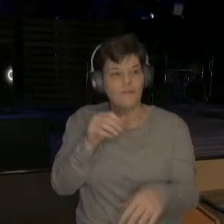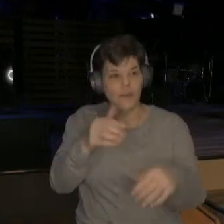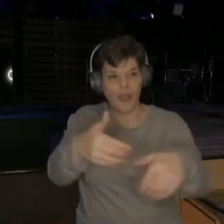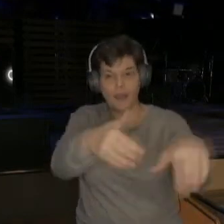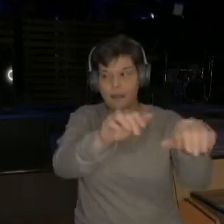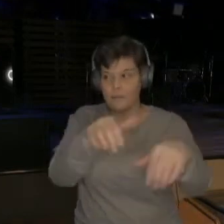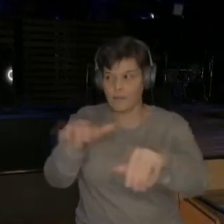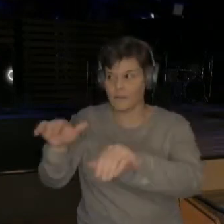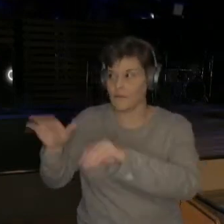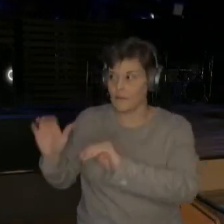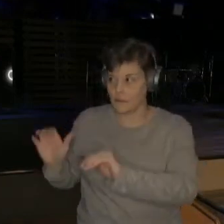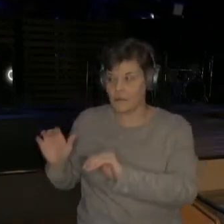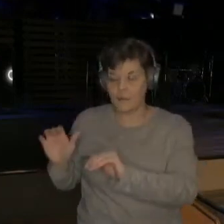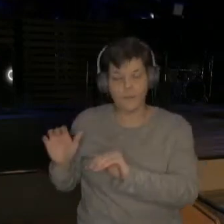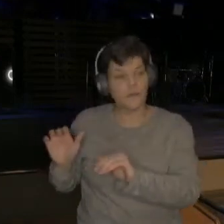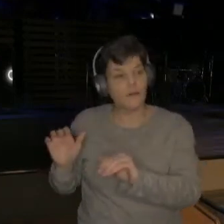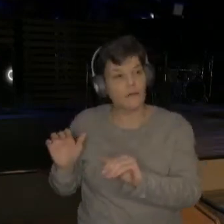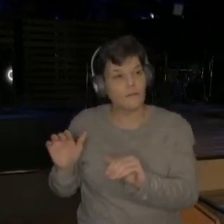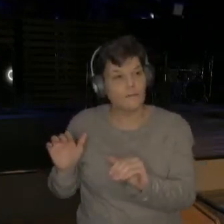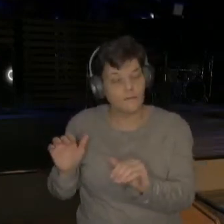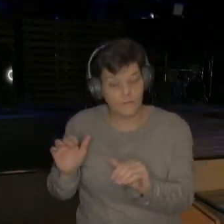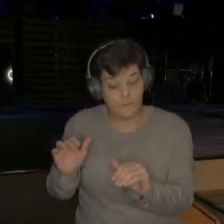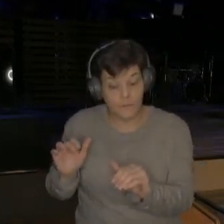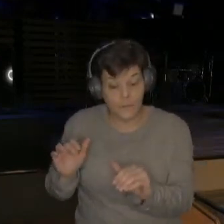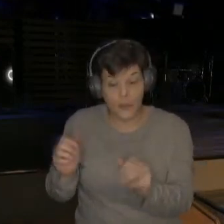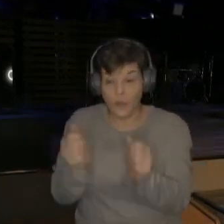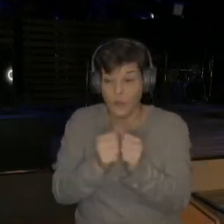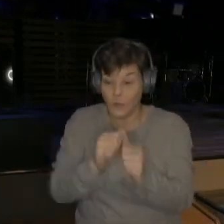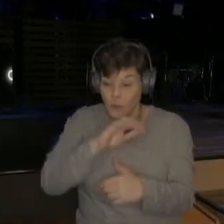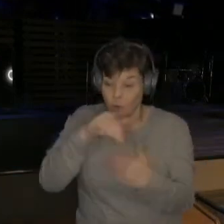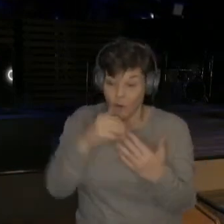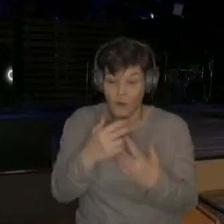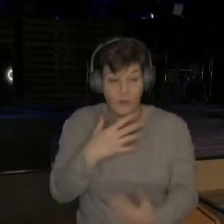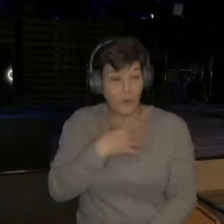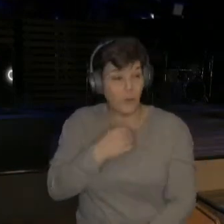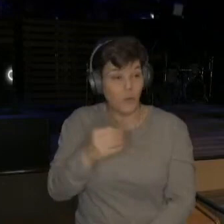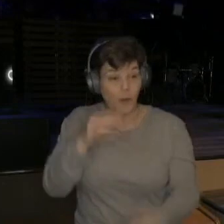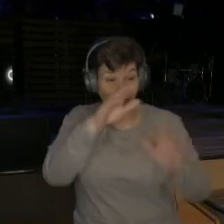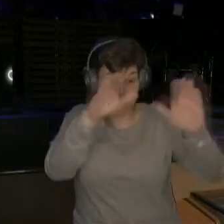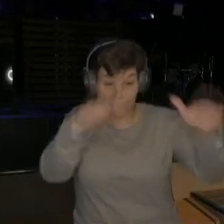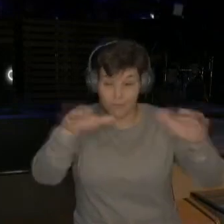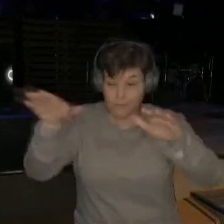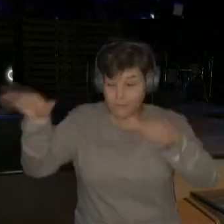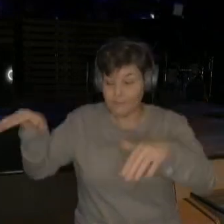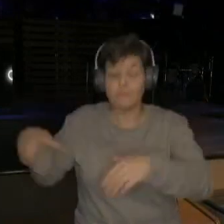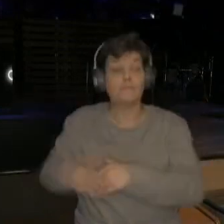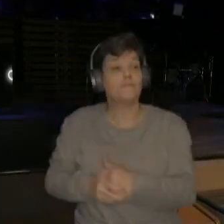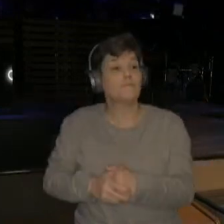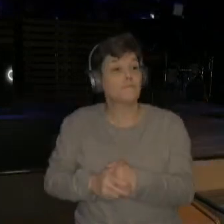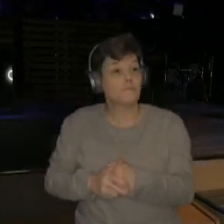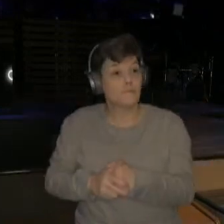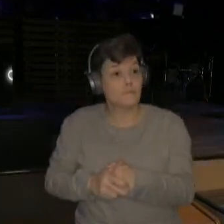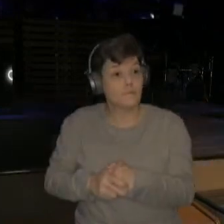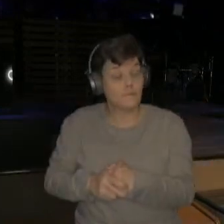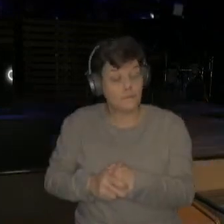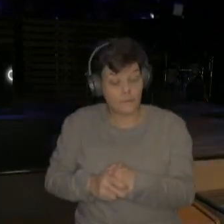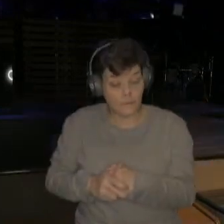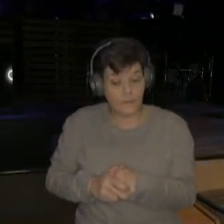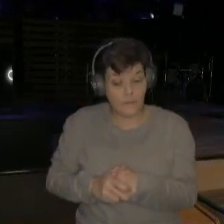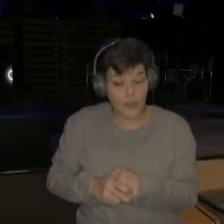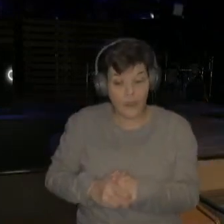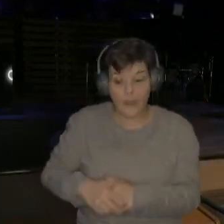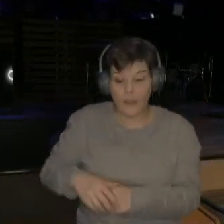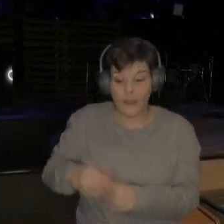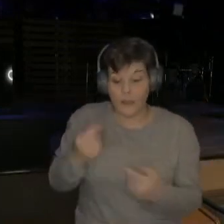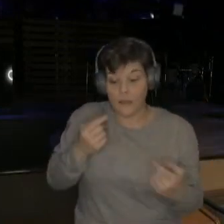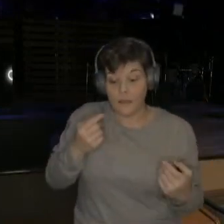amongst a sea of white headstones. He had gone to visit the grave of Captain Miller,